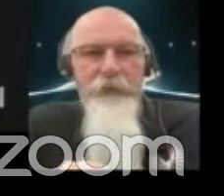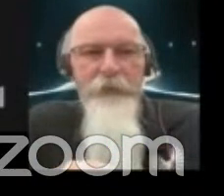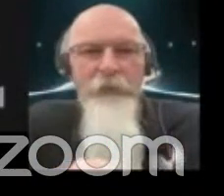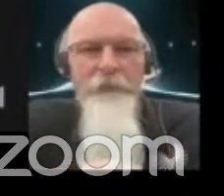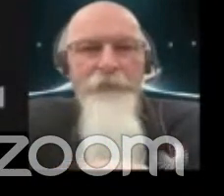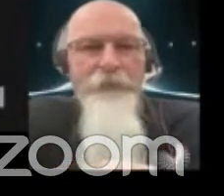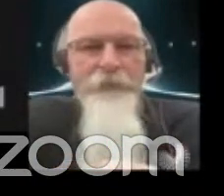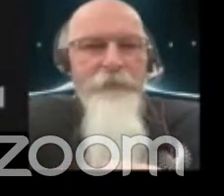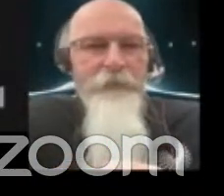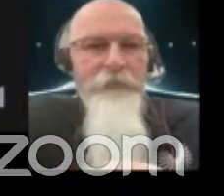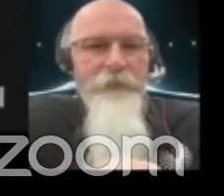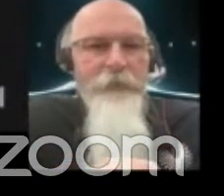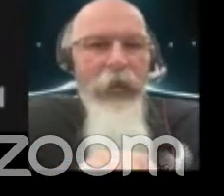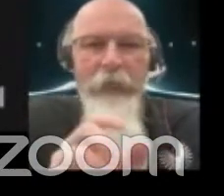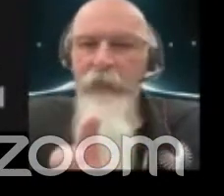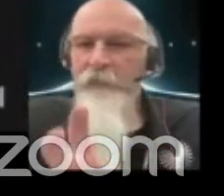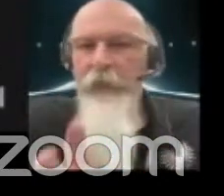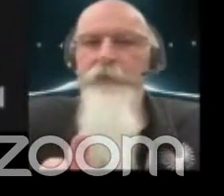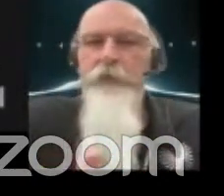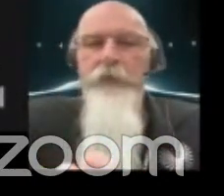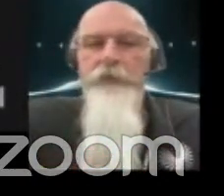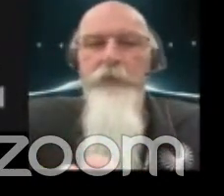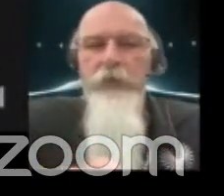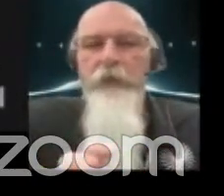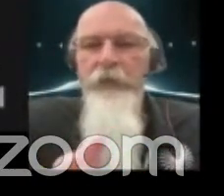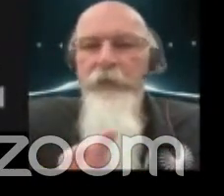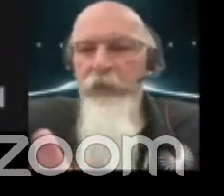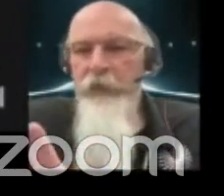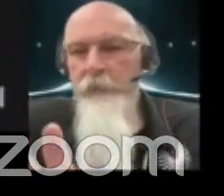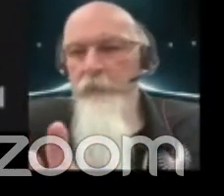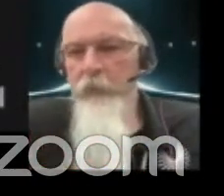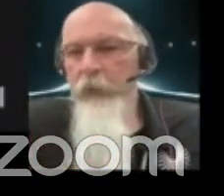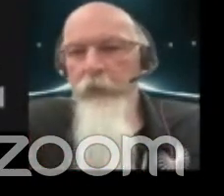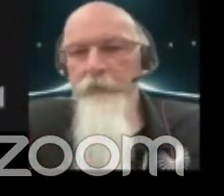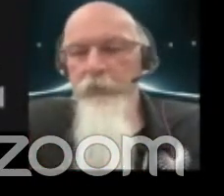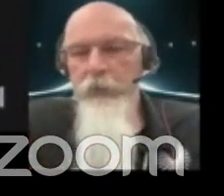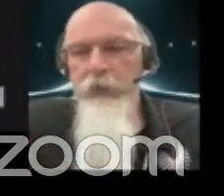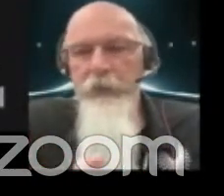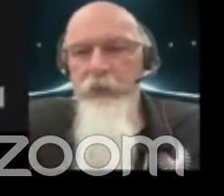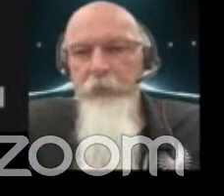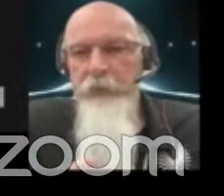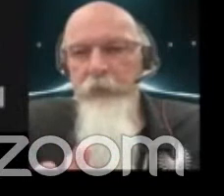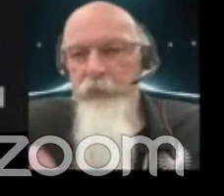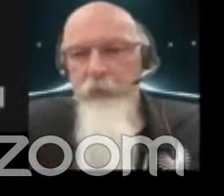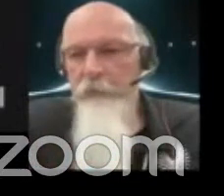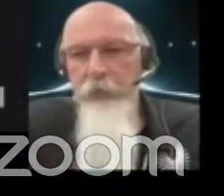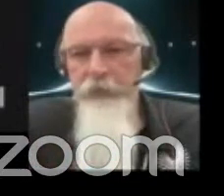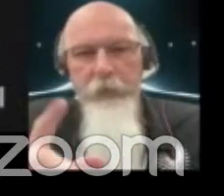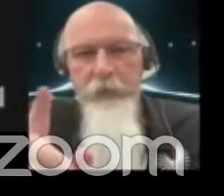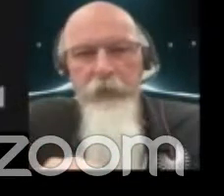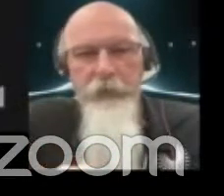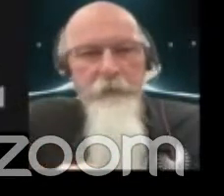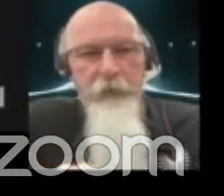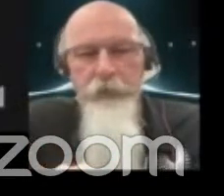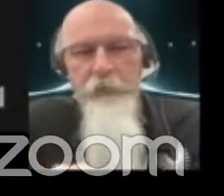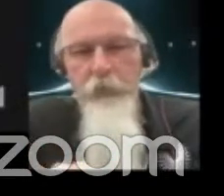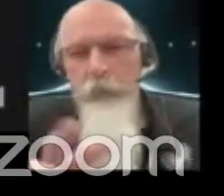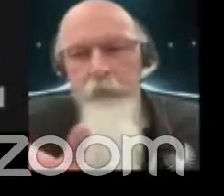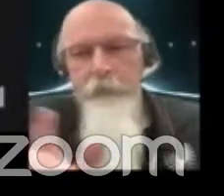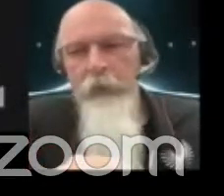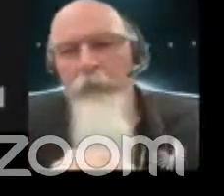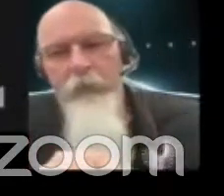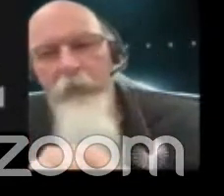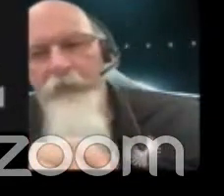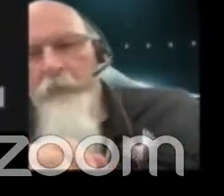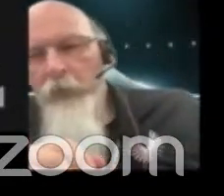biases and I love the answer on this one and this actually comes from the latest version of chat GP teacher so everybody's aware this is actually version